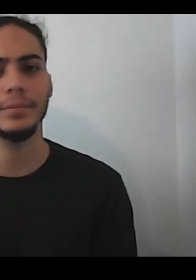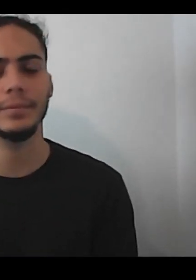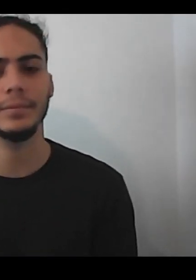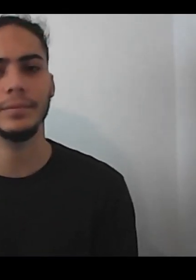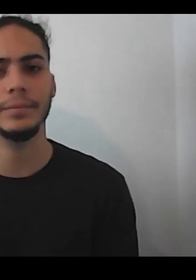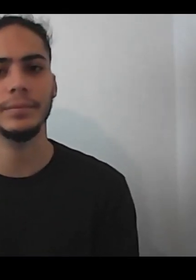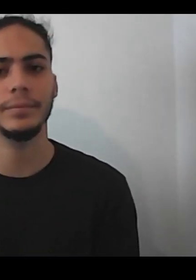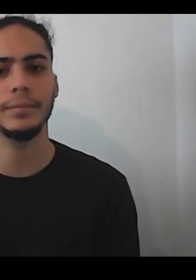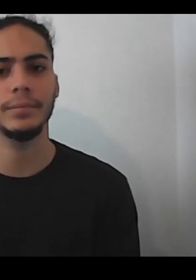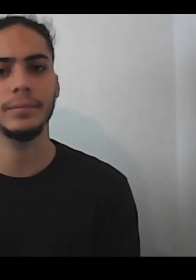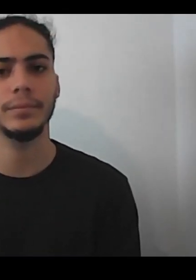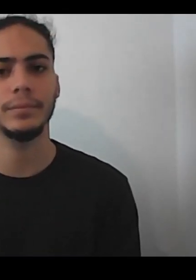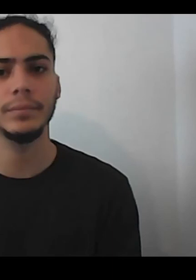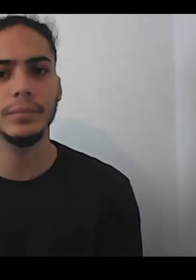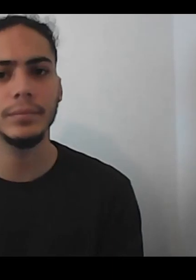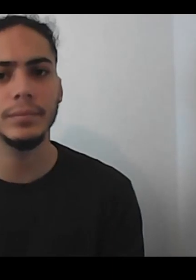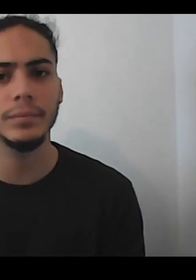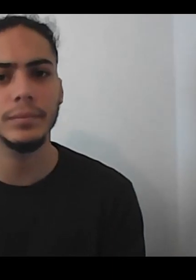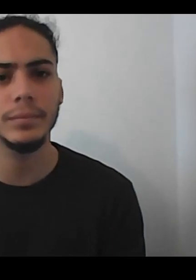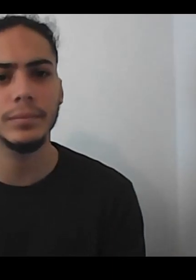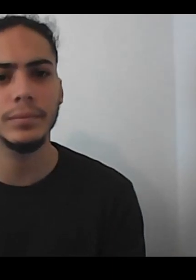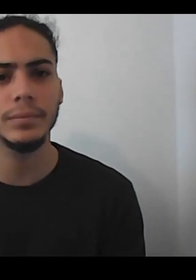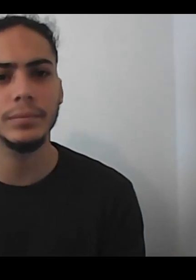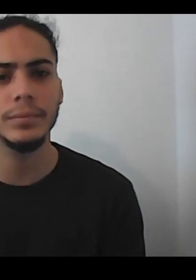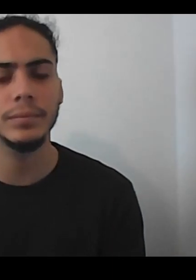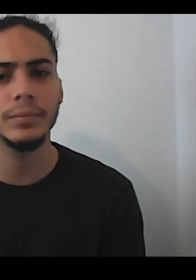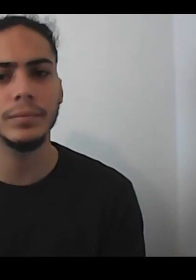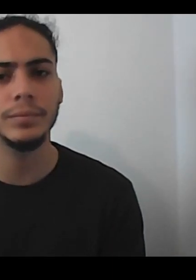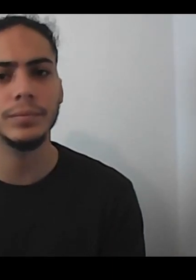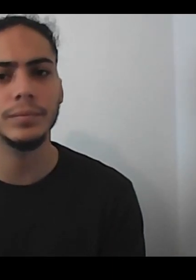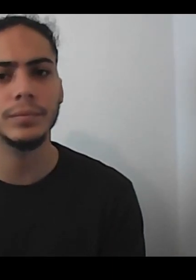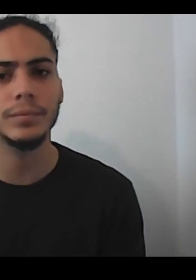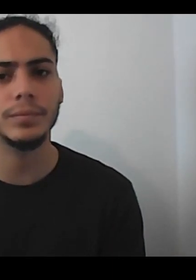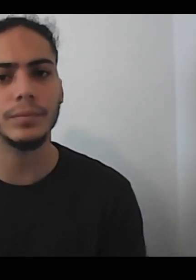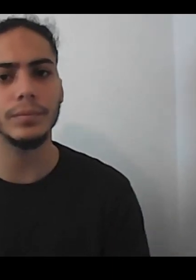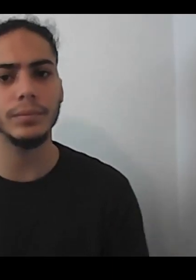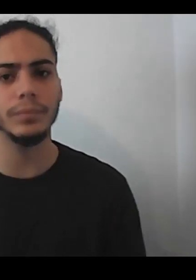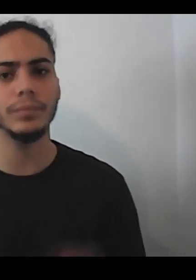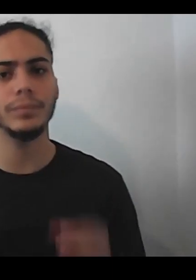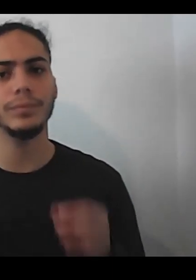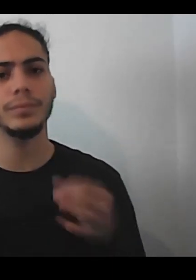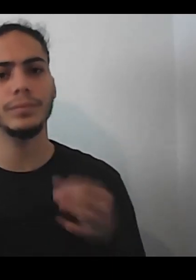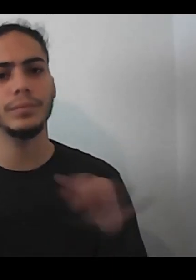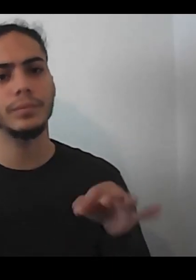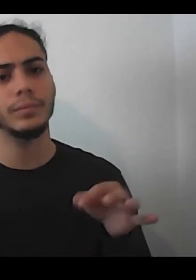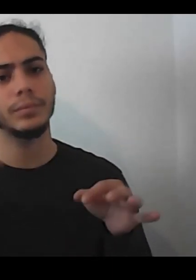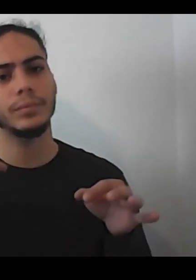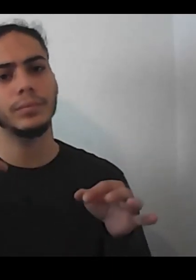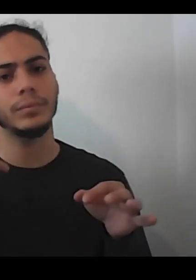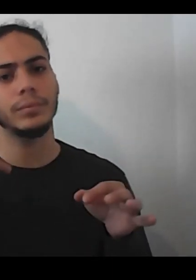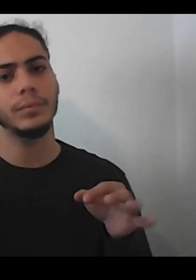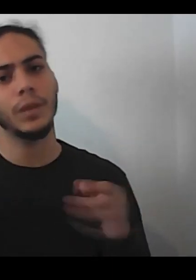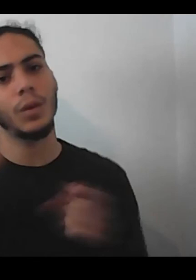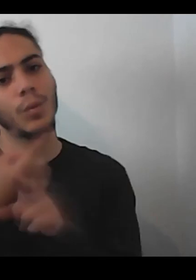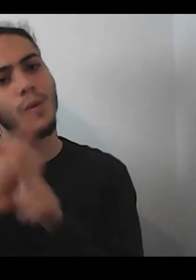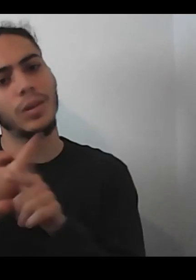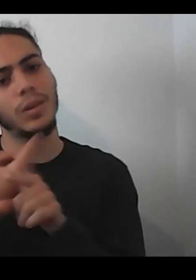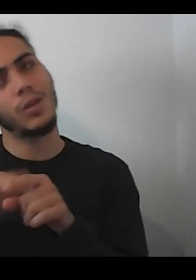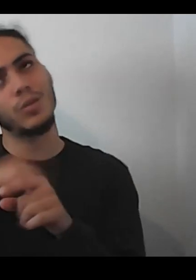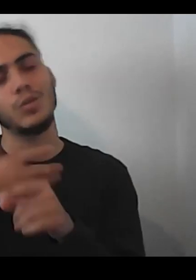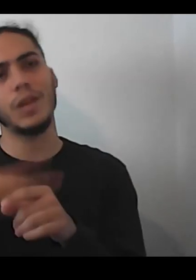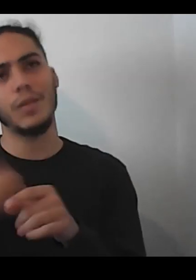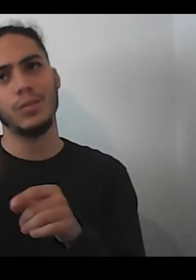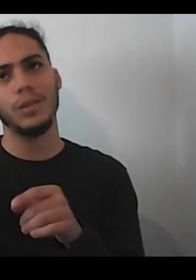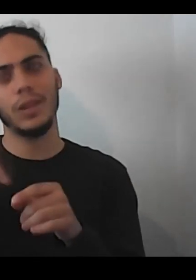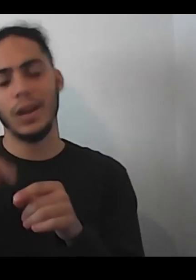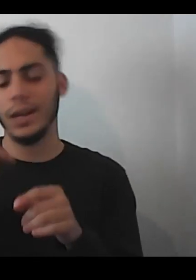And I think that this is typically one of the issues that we would like to have constant feedback of native